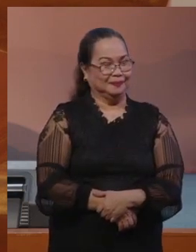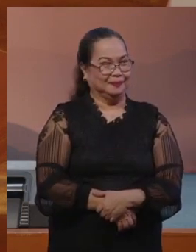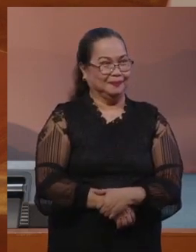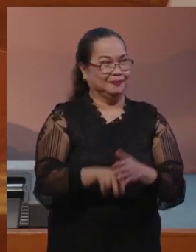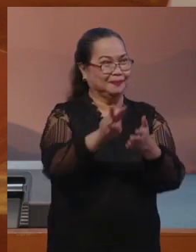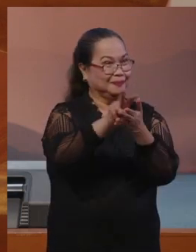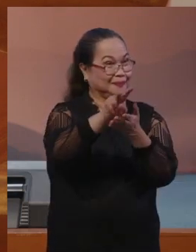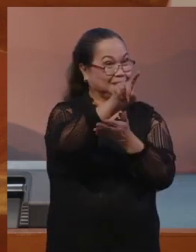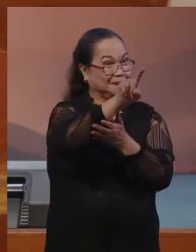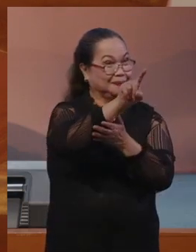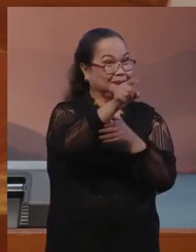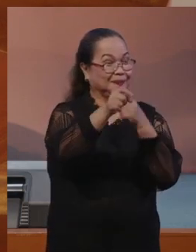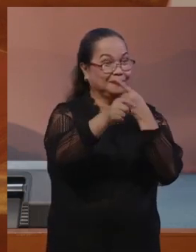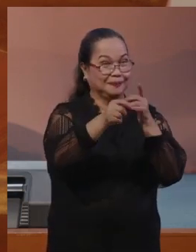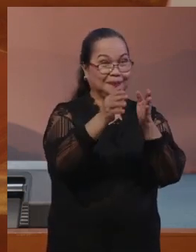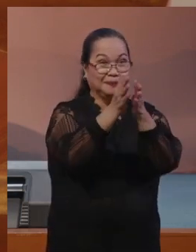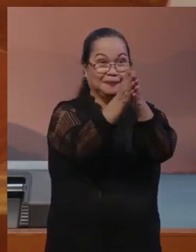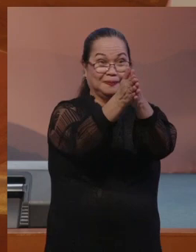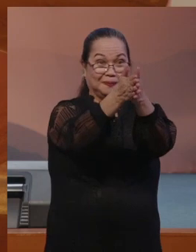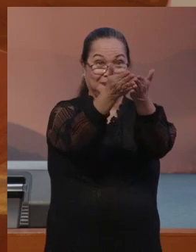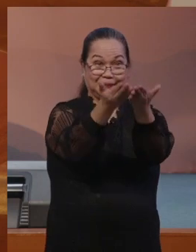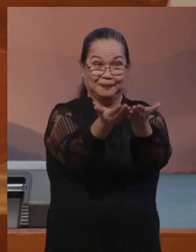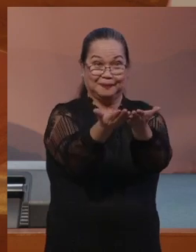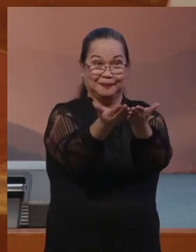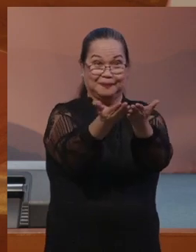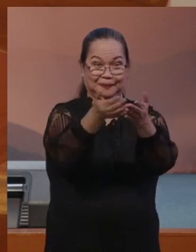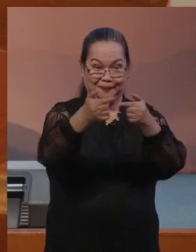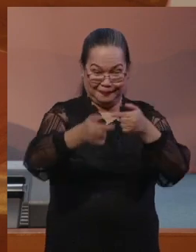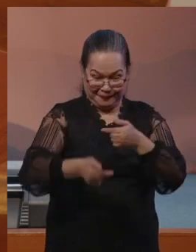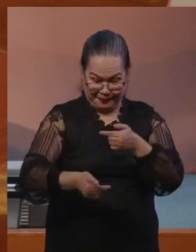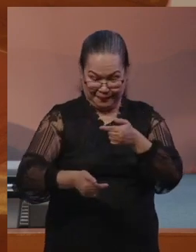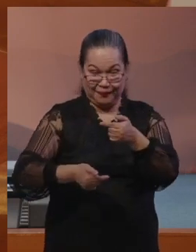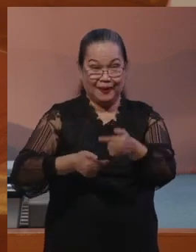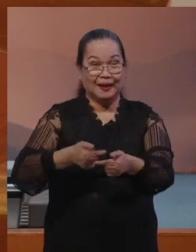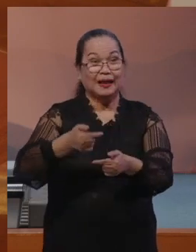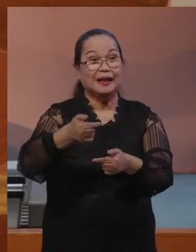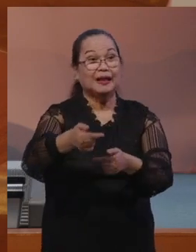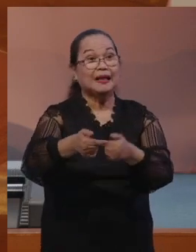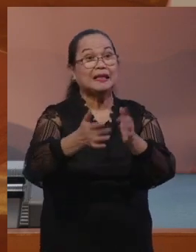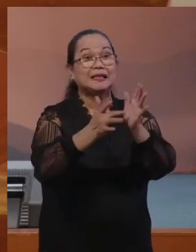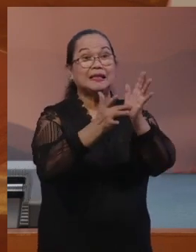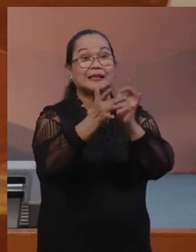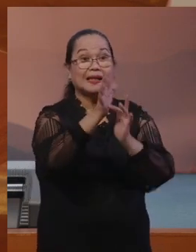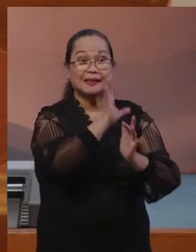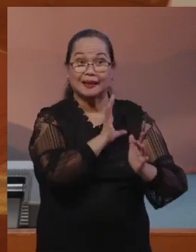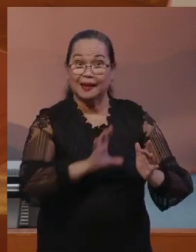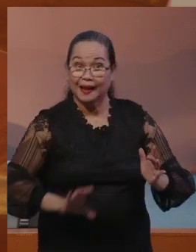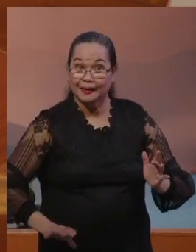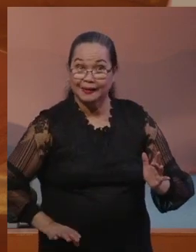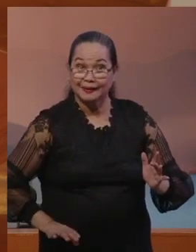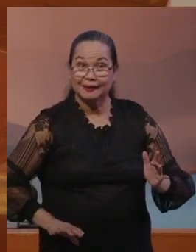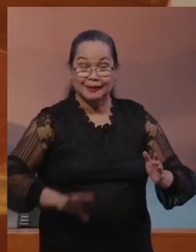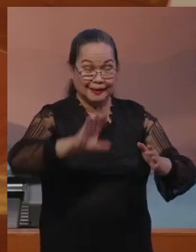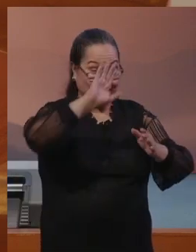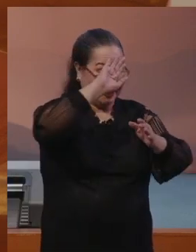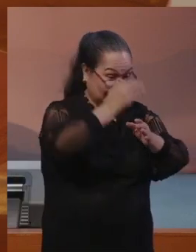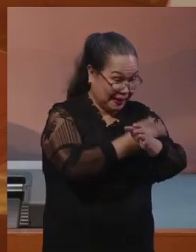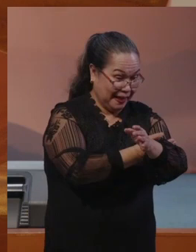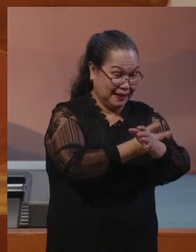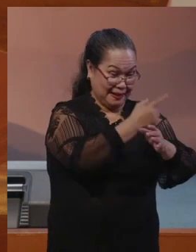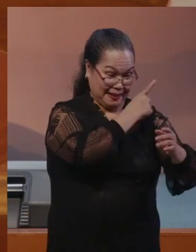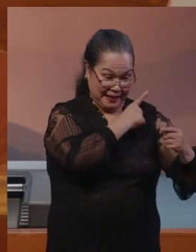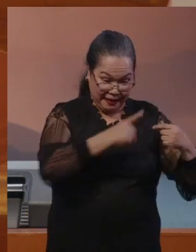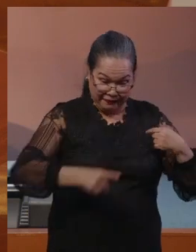verse 1, the book of the genealogy of Jesus Christ, the son of David, the son of Abraham.